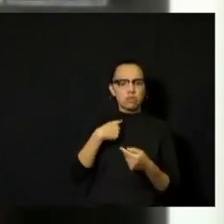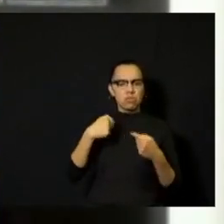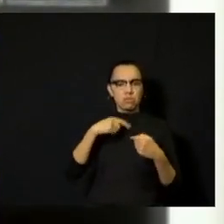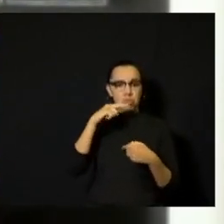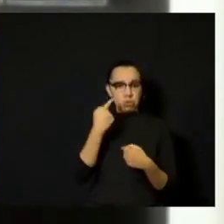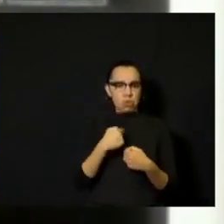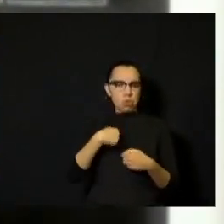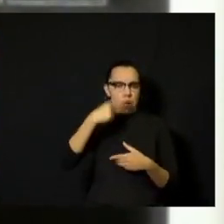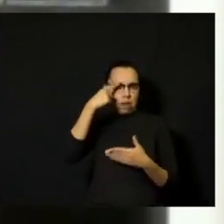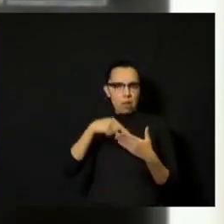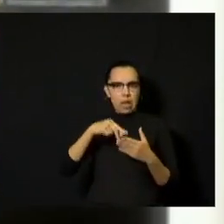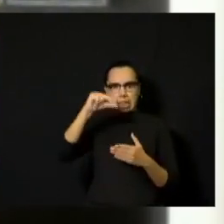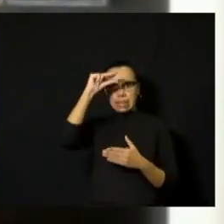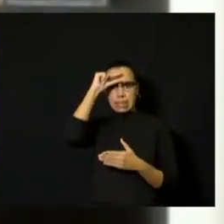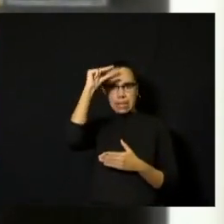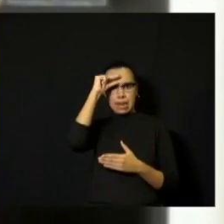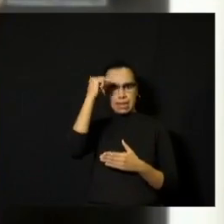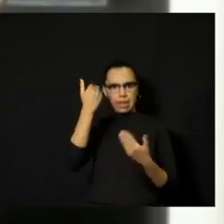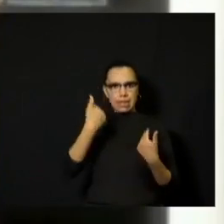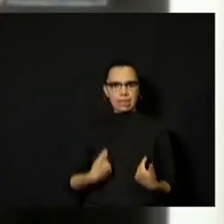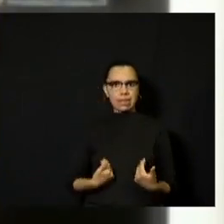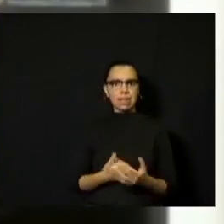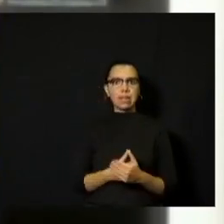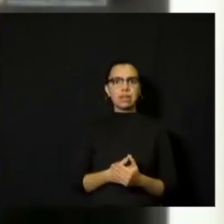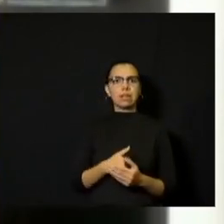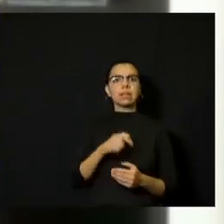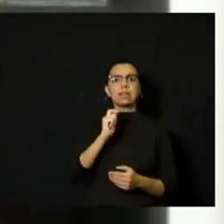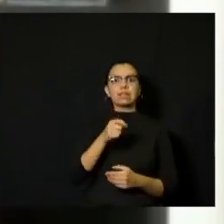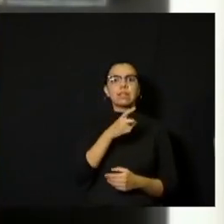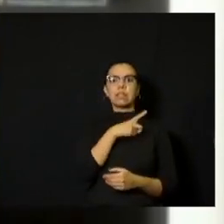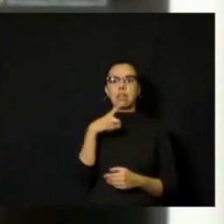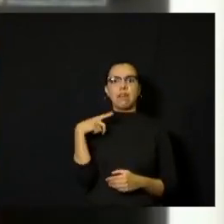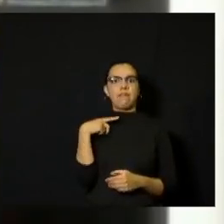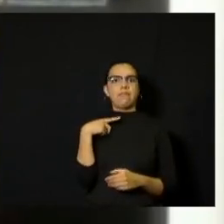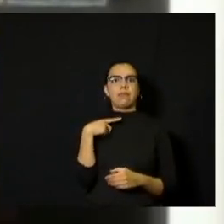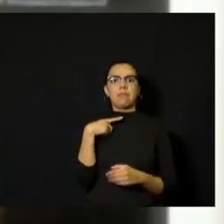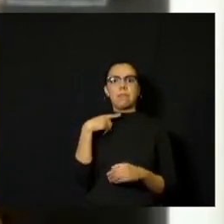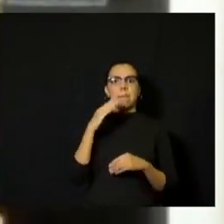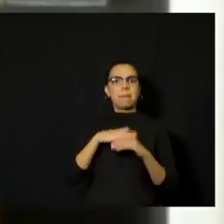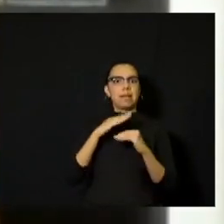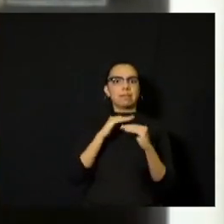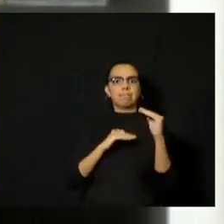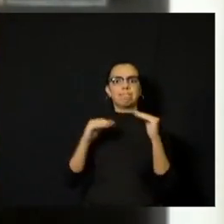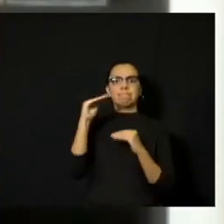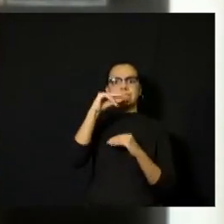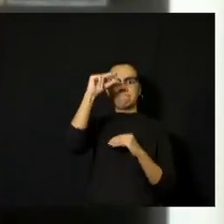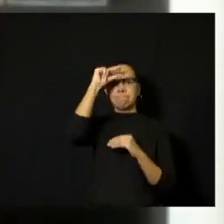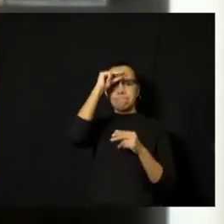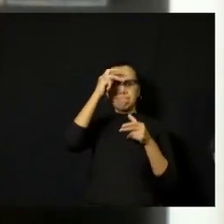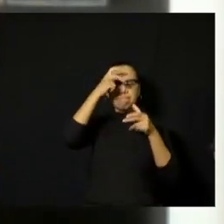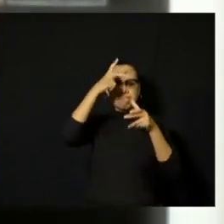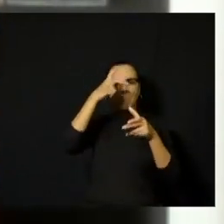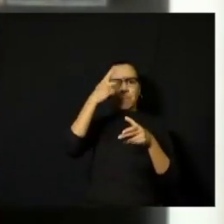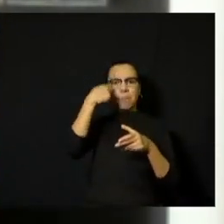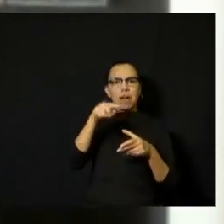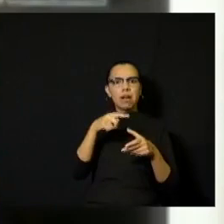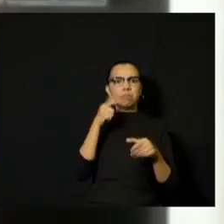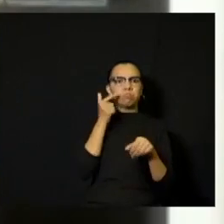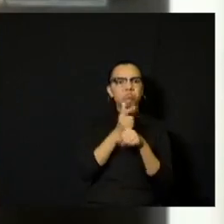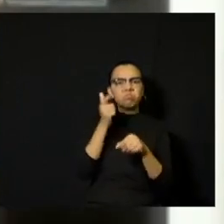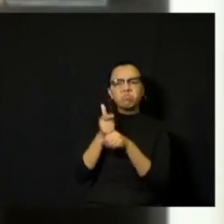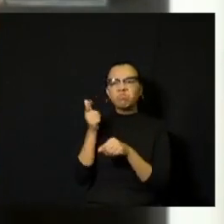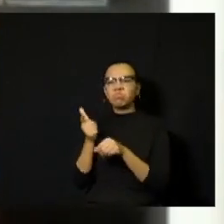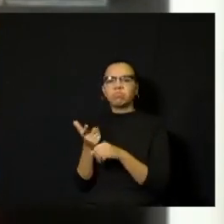find more. I consider myself, I always tell people that here they need to use their highest intelligence because you